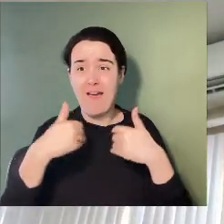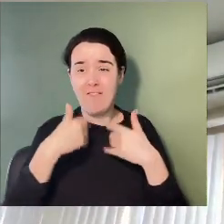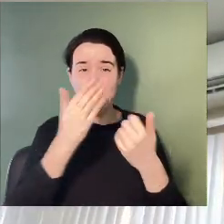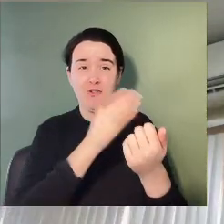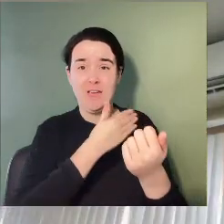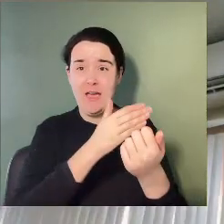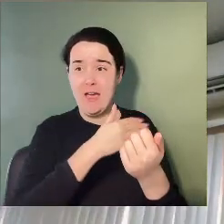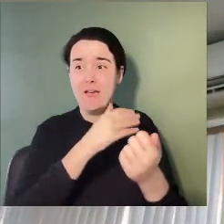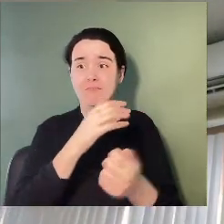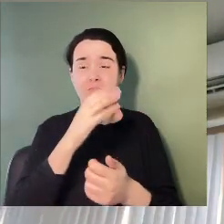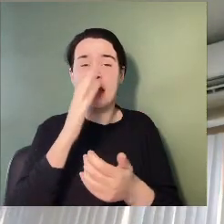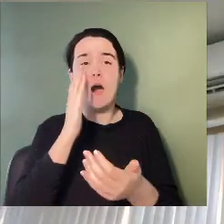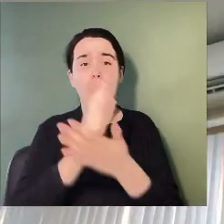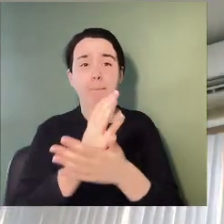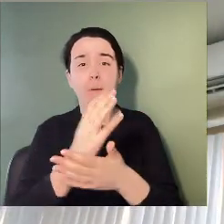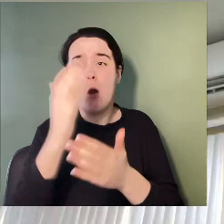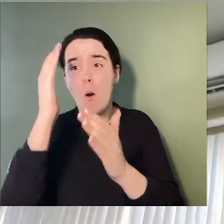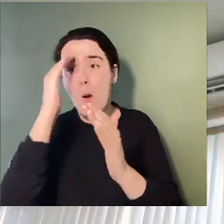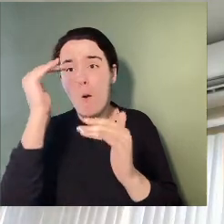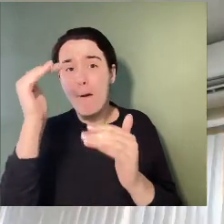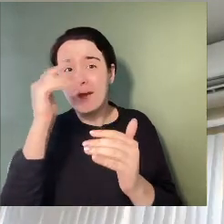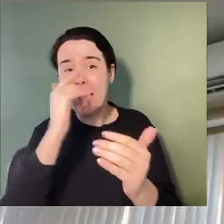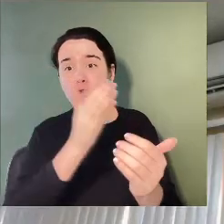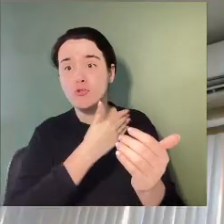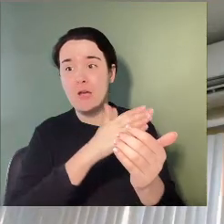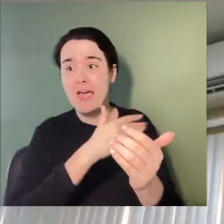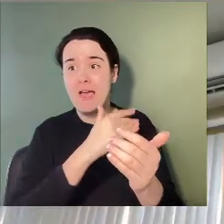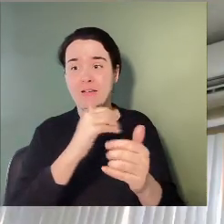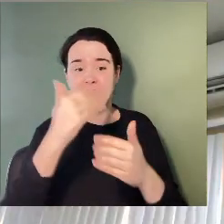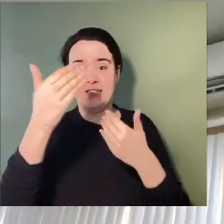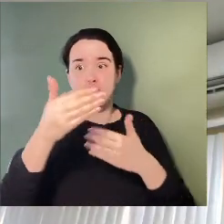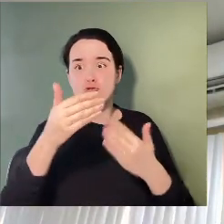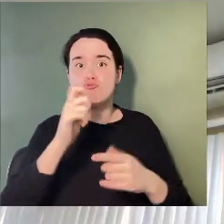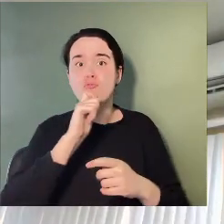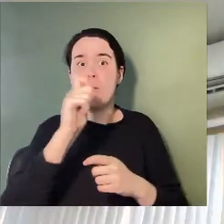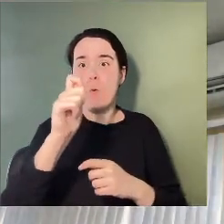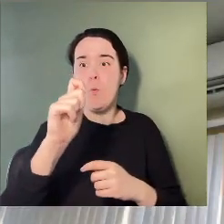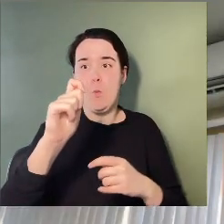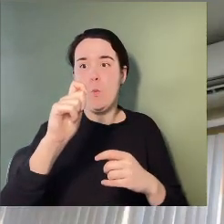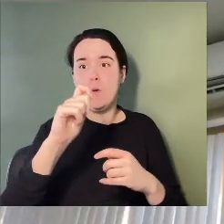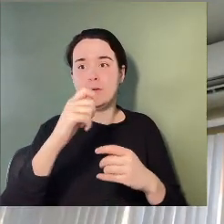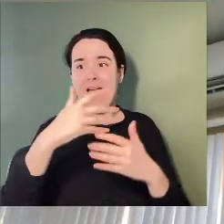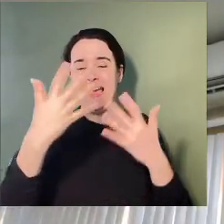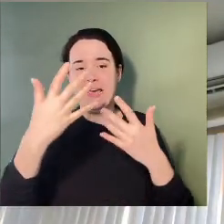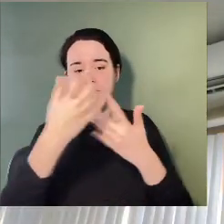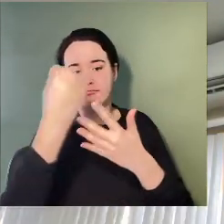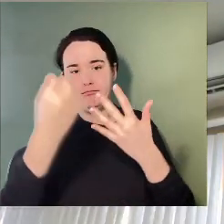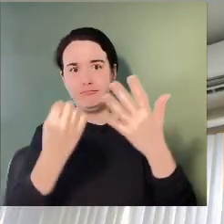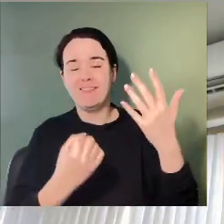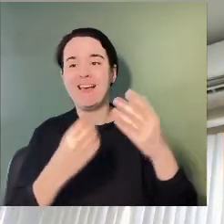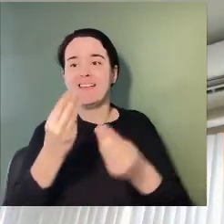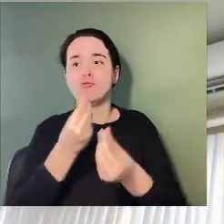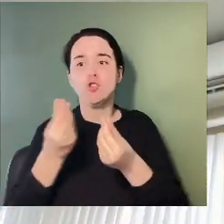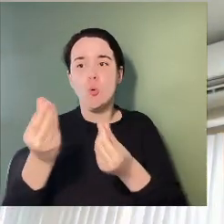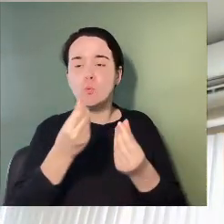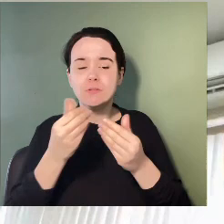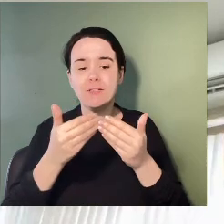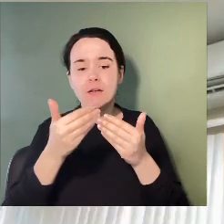but perhaps we can, in sharing the session recordings, share any additional resources from our